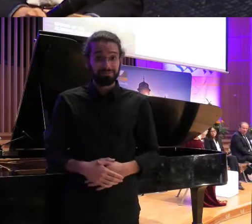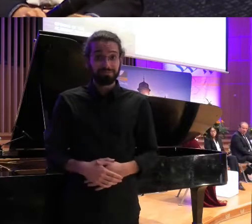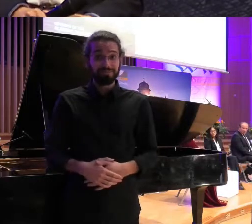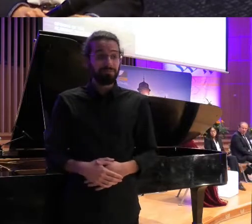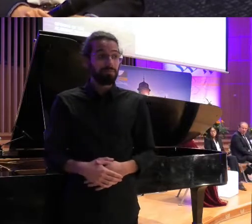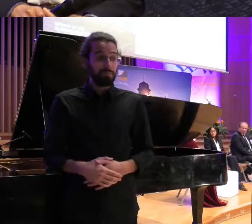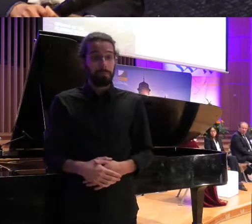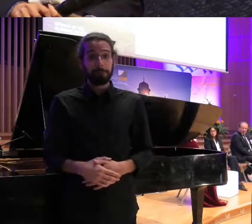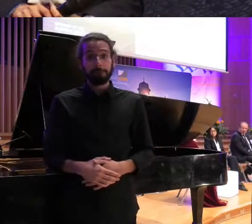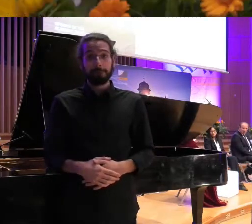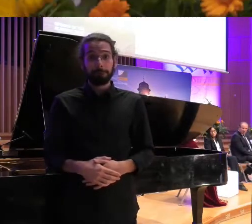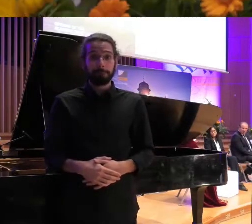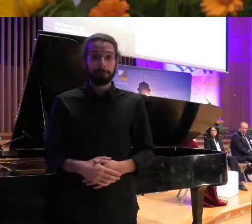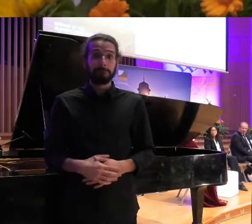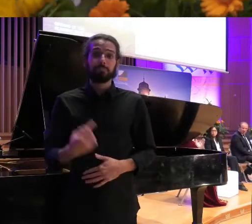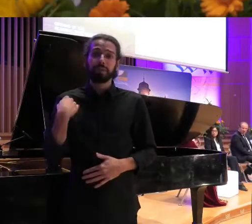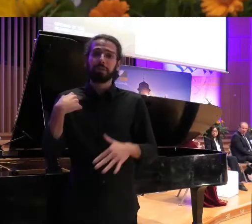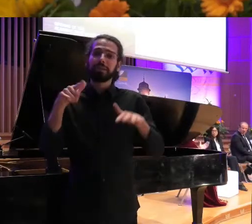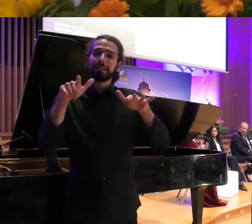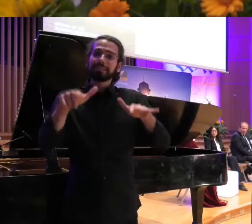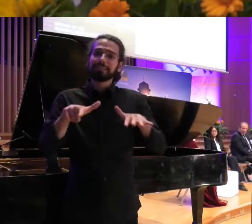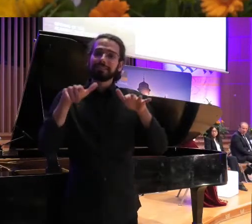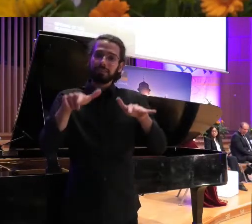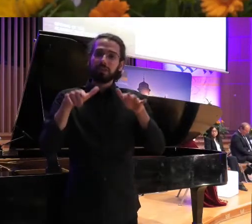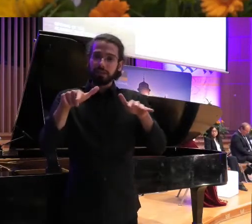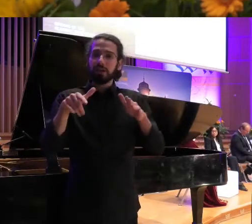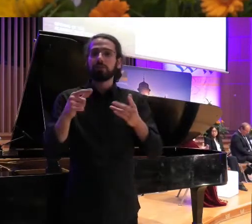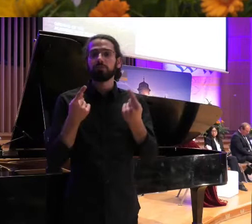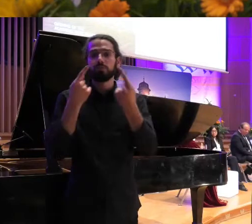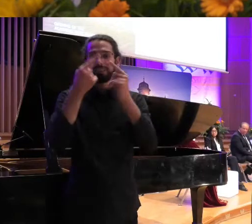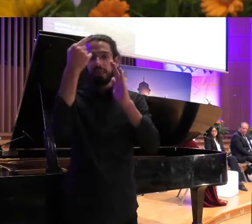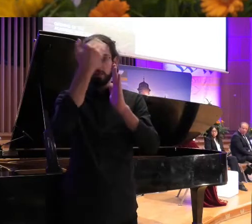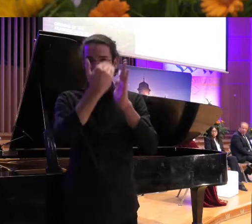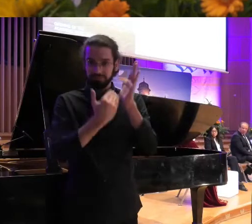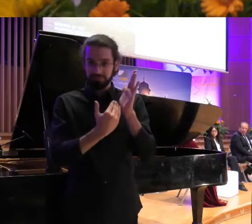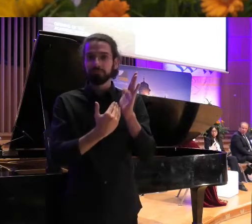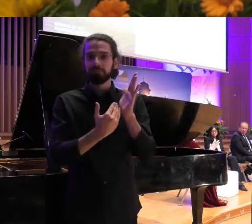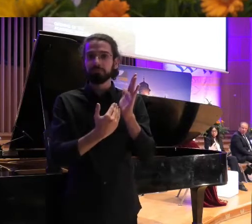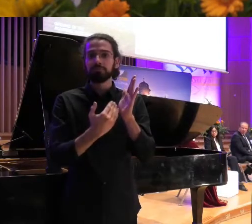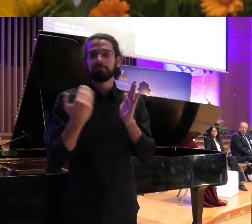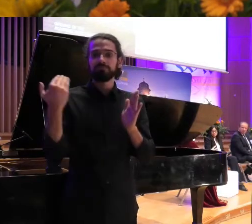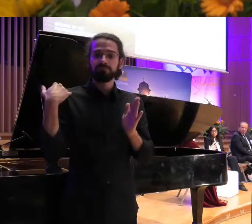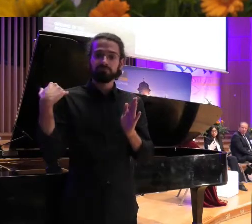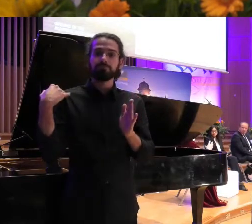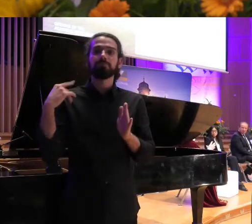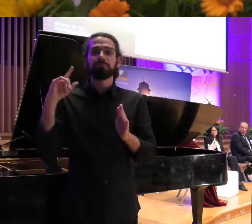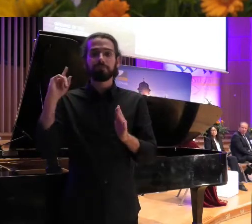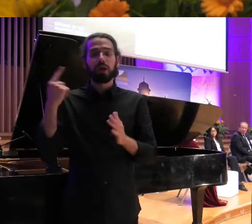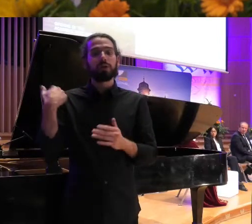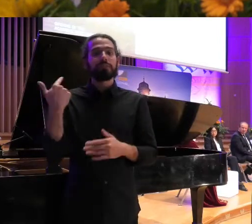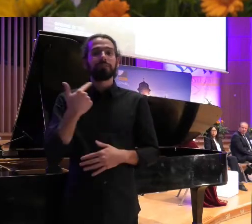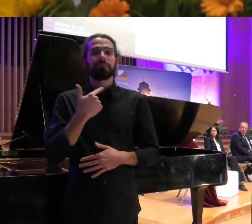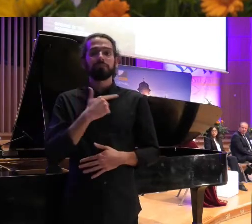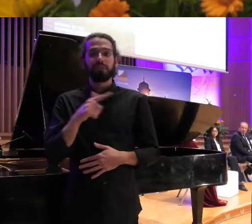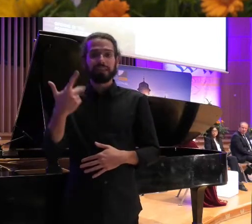17 sustainable development goals, which have been, you know, let's say created in the context of the Agenda 2030